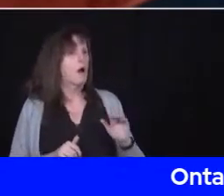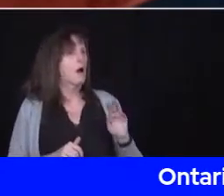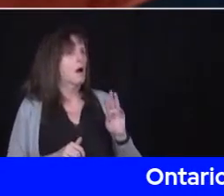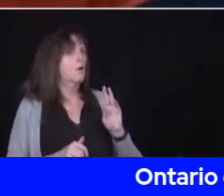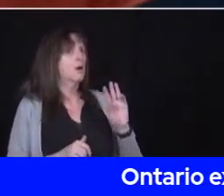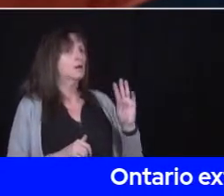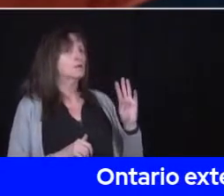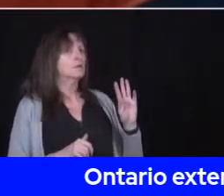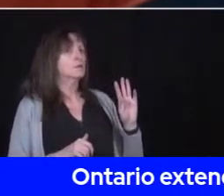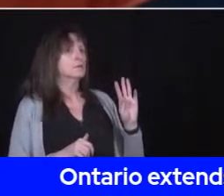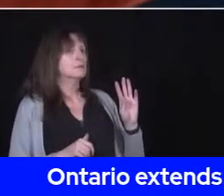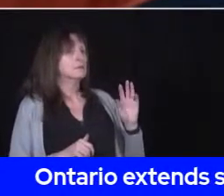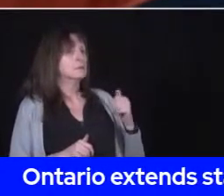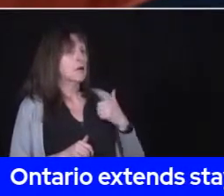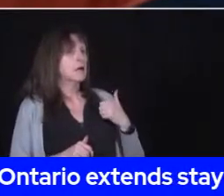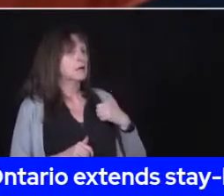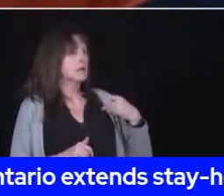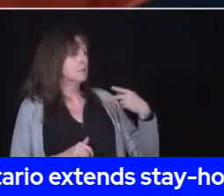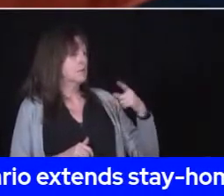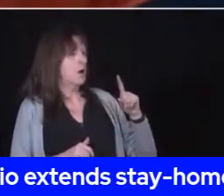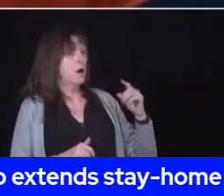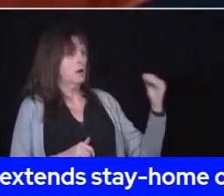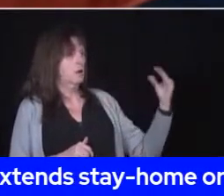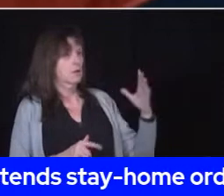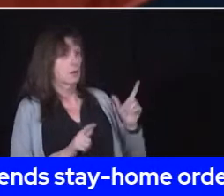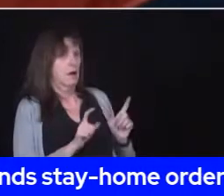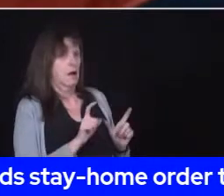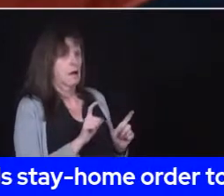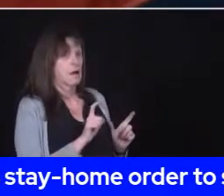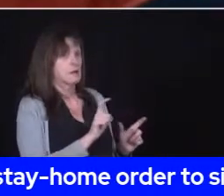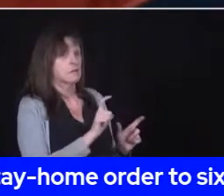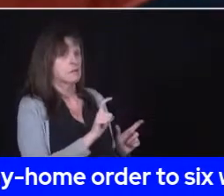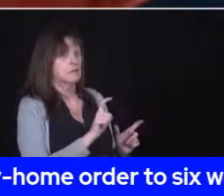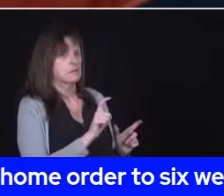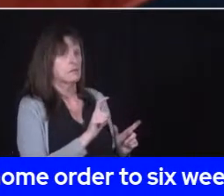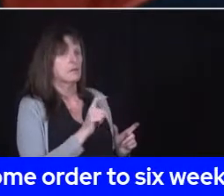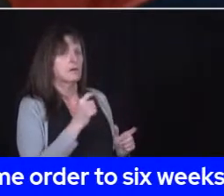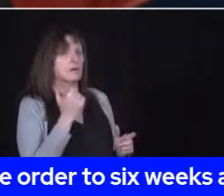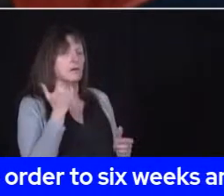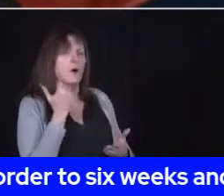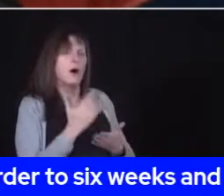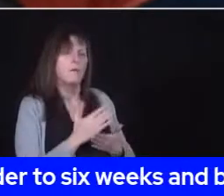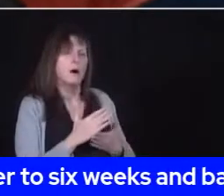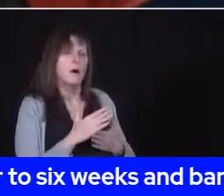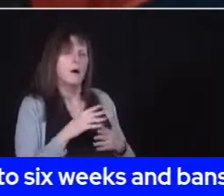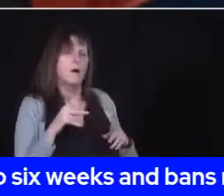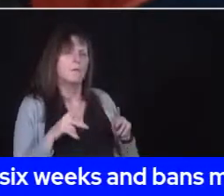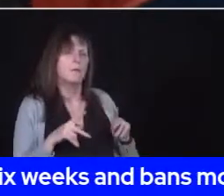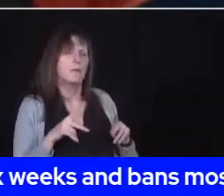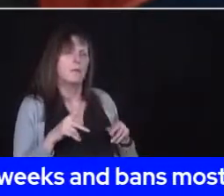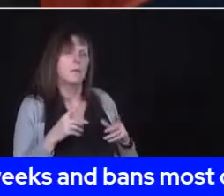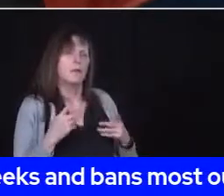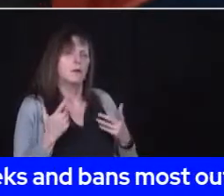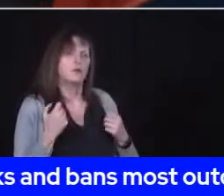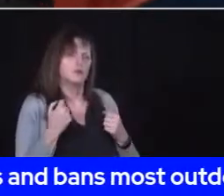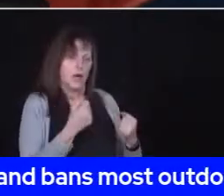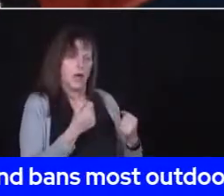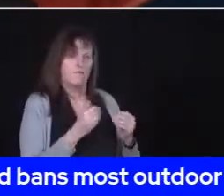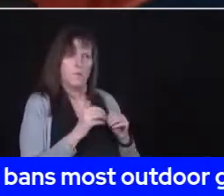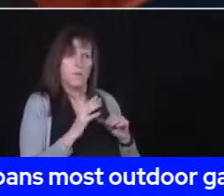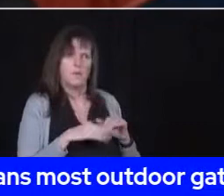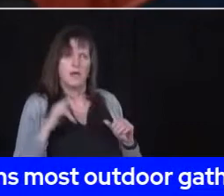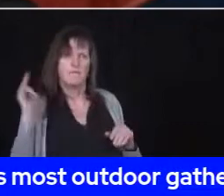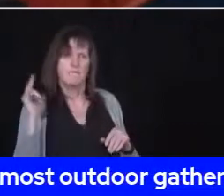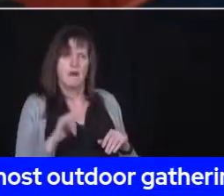you honestly think more people are driving into Ontario from the West than flying? because I would venture that there's probably lots of flights